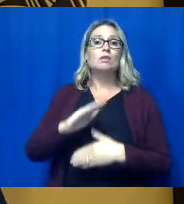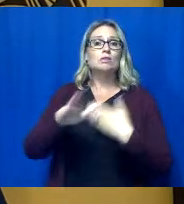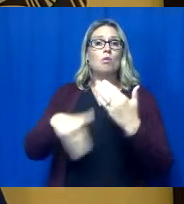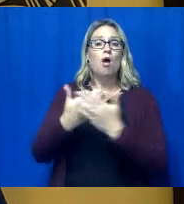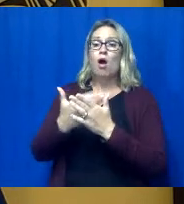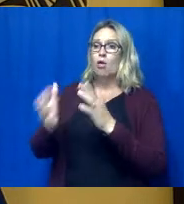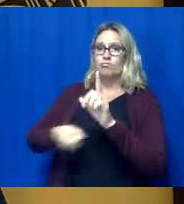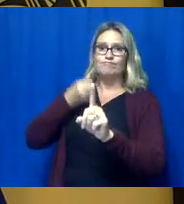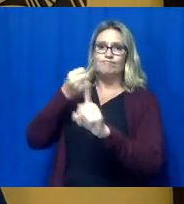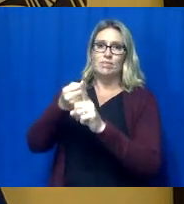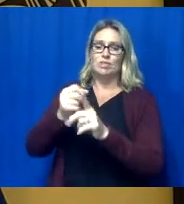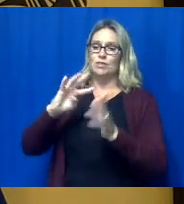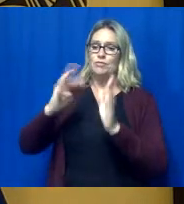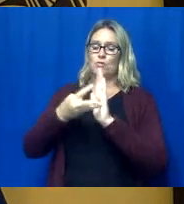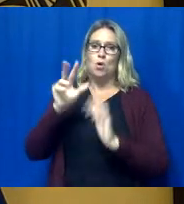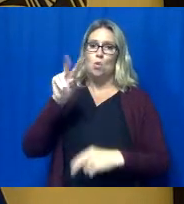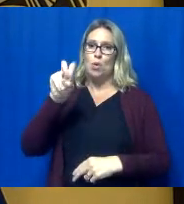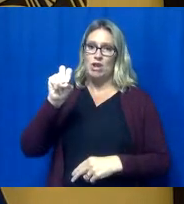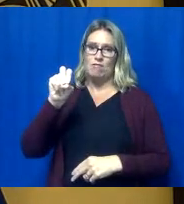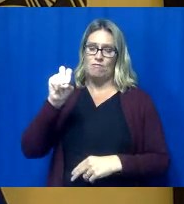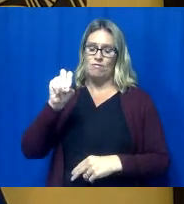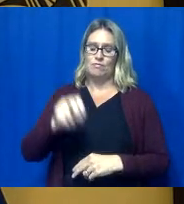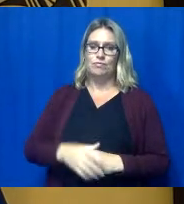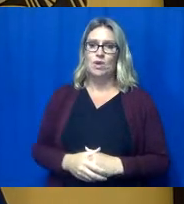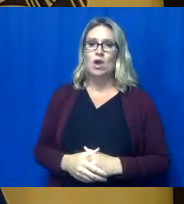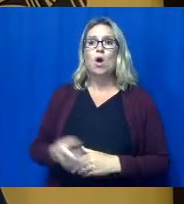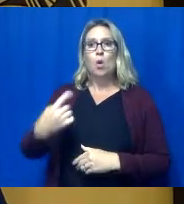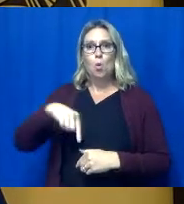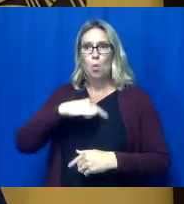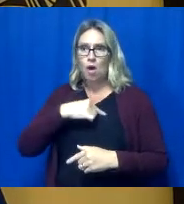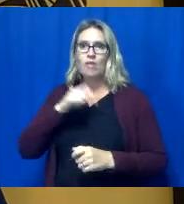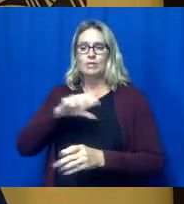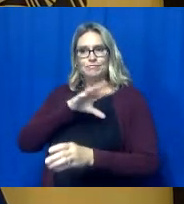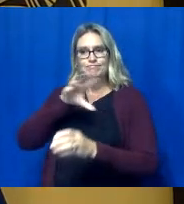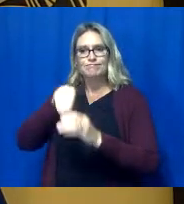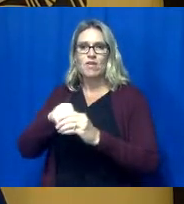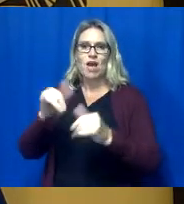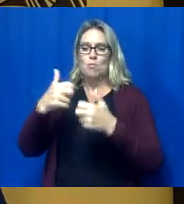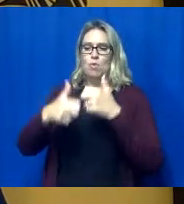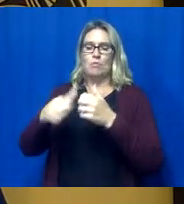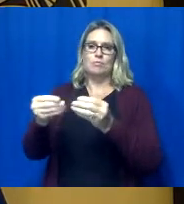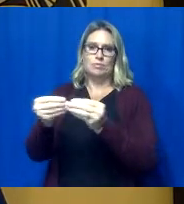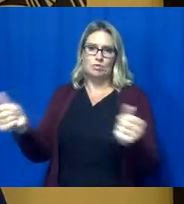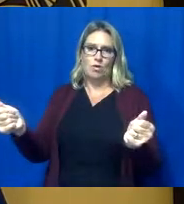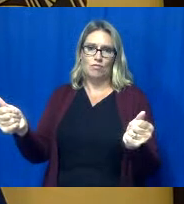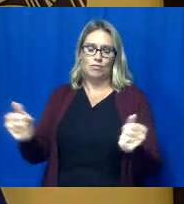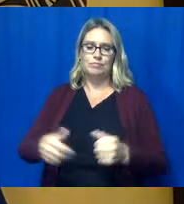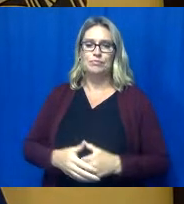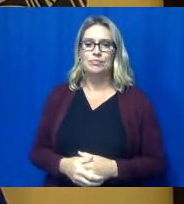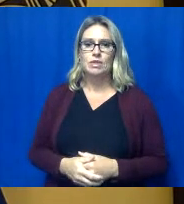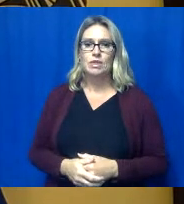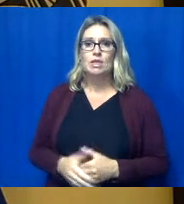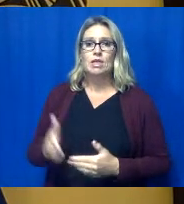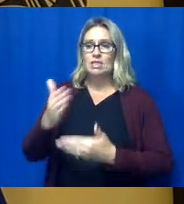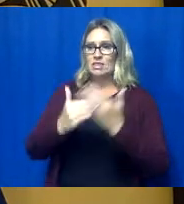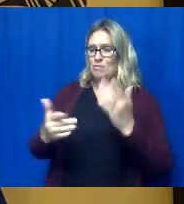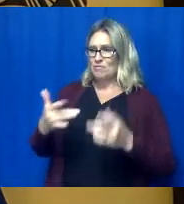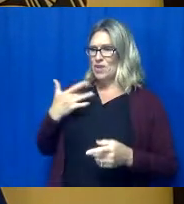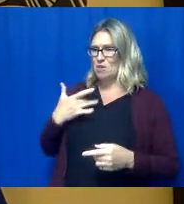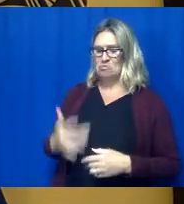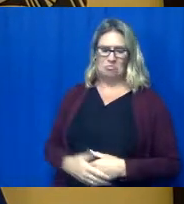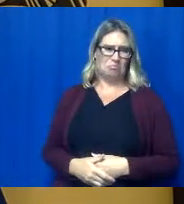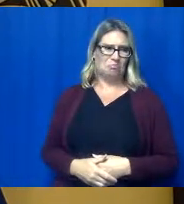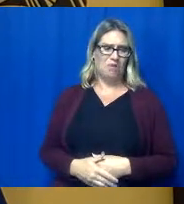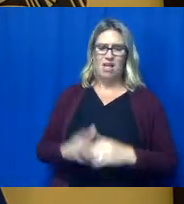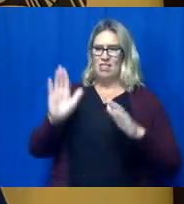wave. Therefore, everyone needs to be part of the solution. Now, there may be some of you who believe that COVID-19 has become